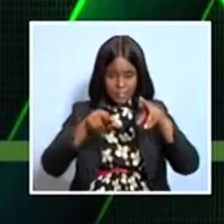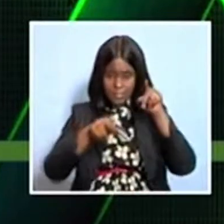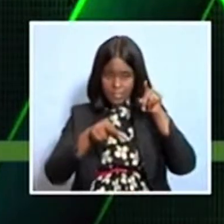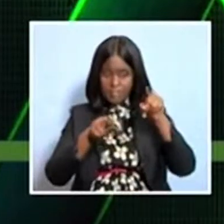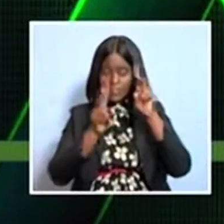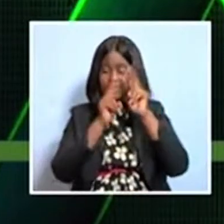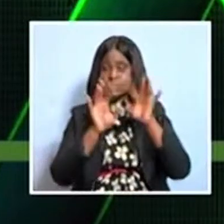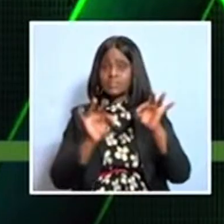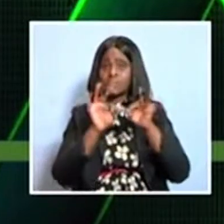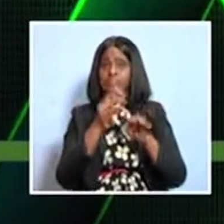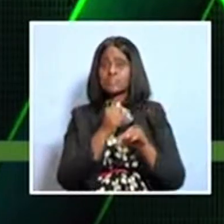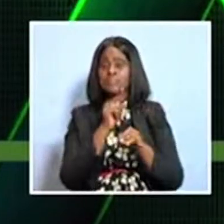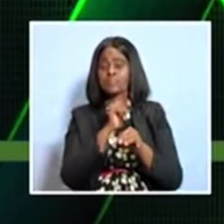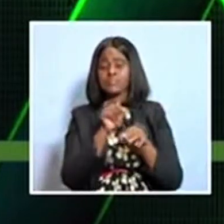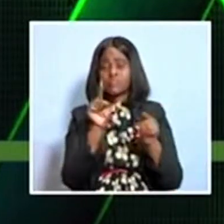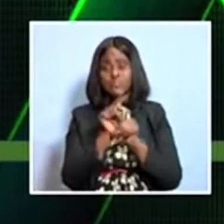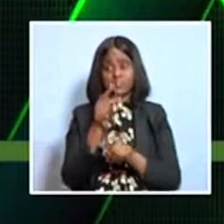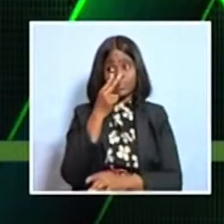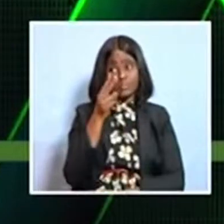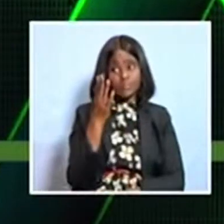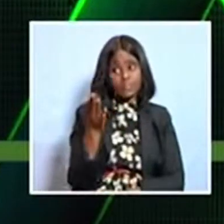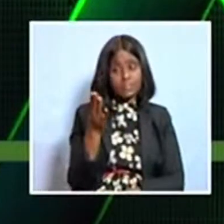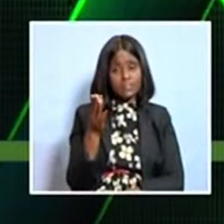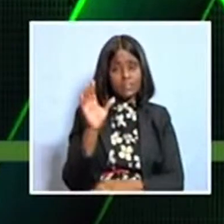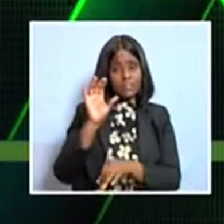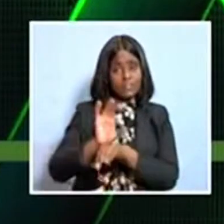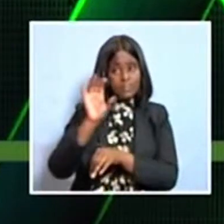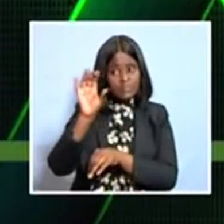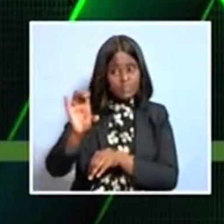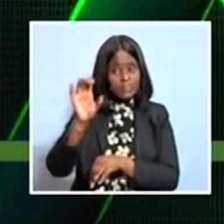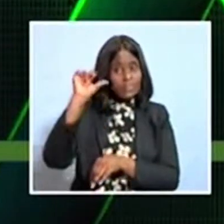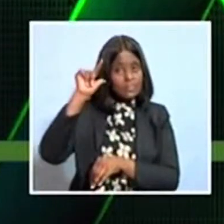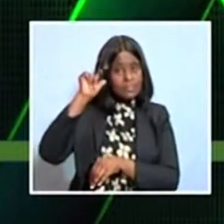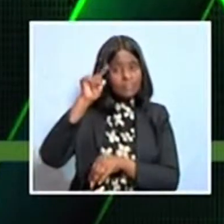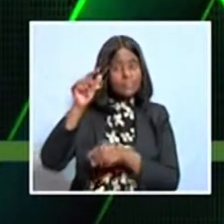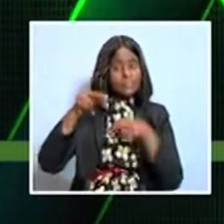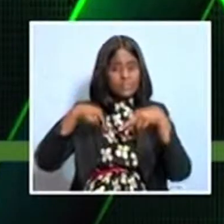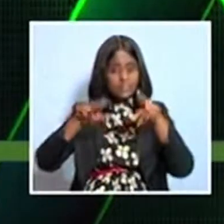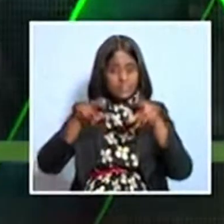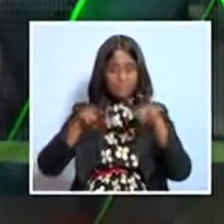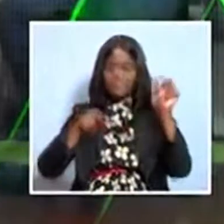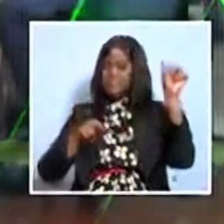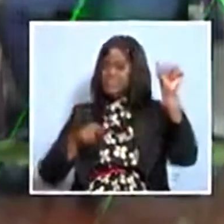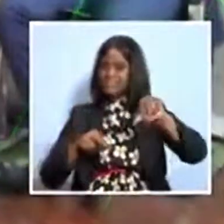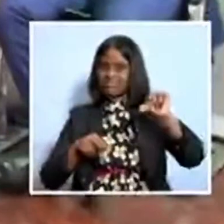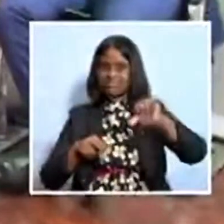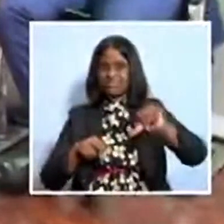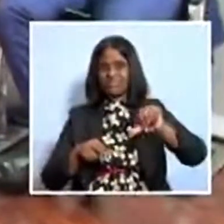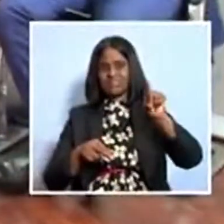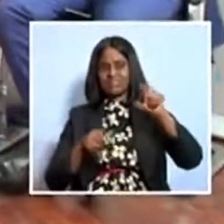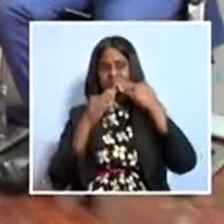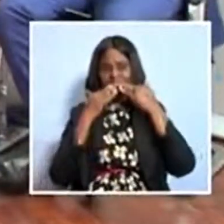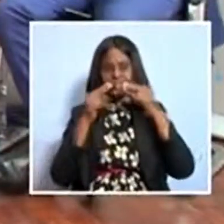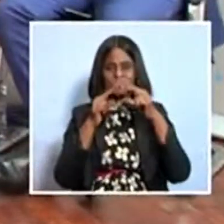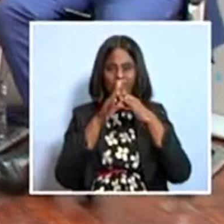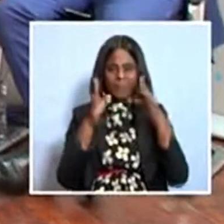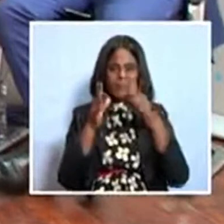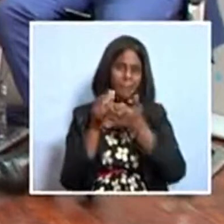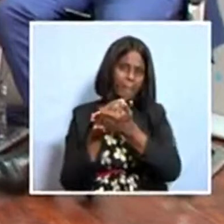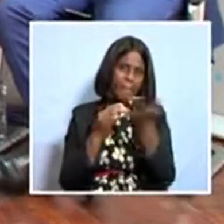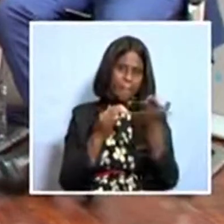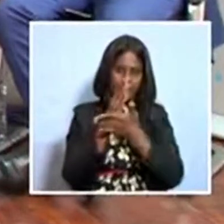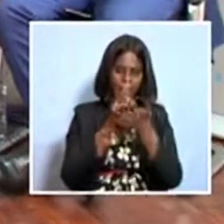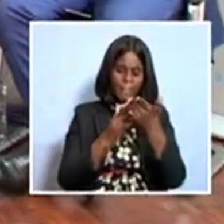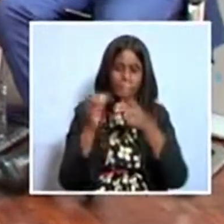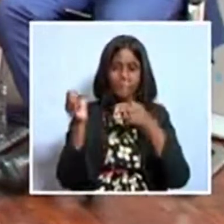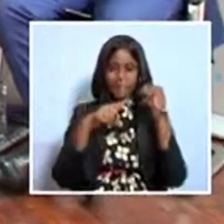very important. Take a look at the Chipata Lundazi road, very bad. Thank you so much. So those are some of the